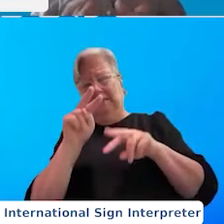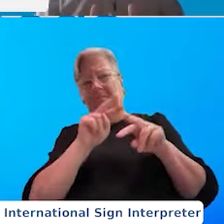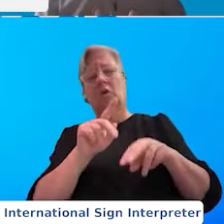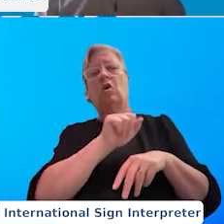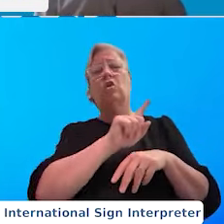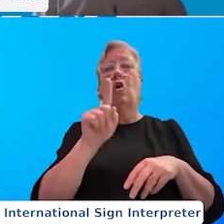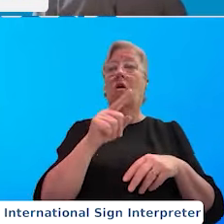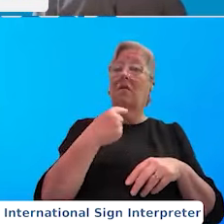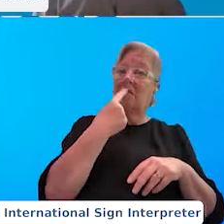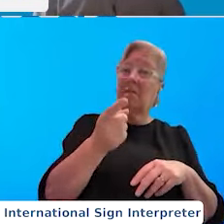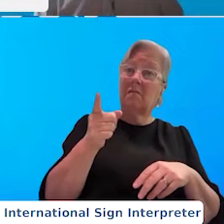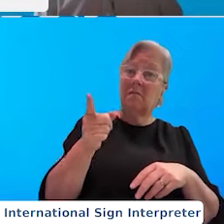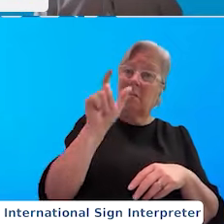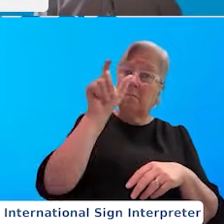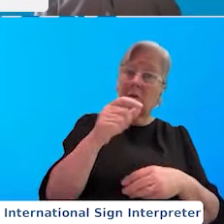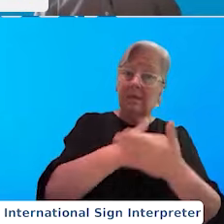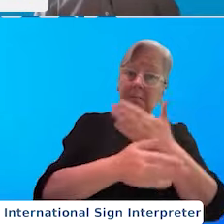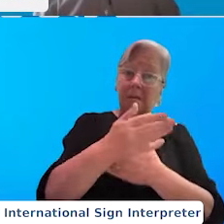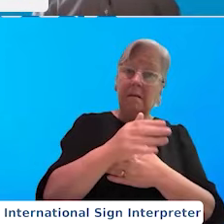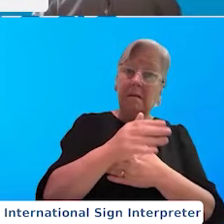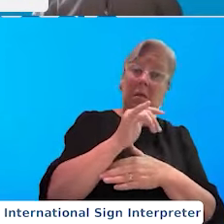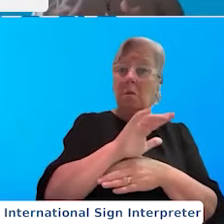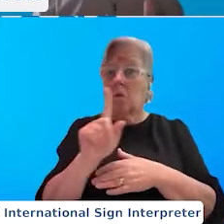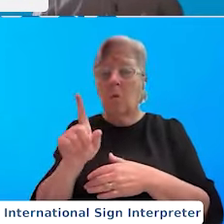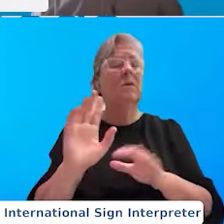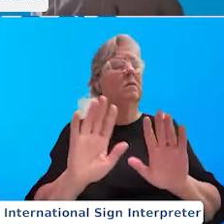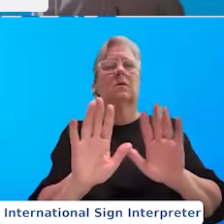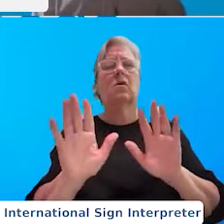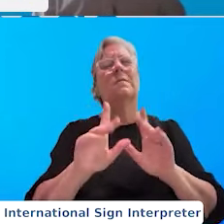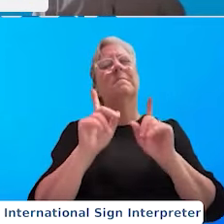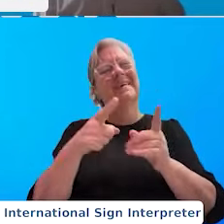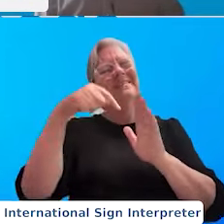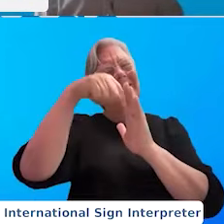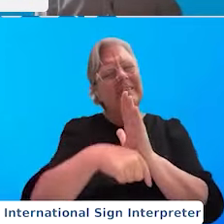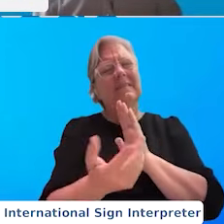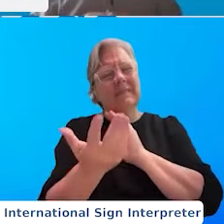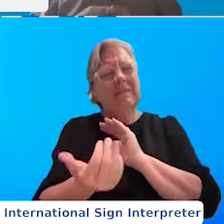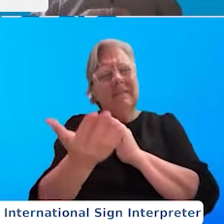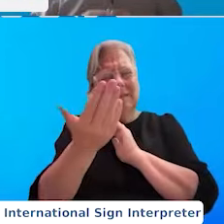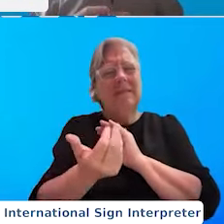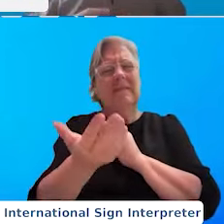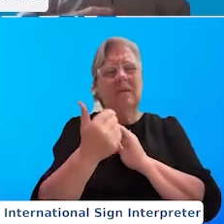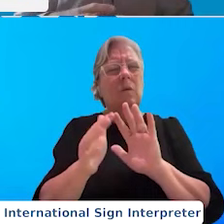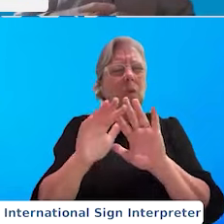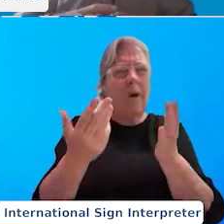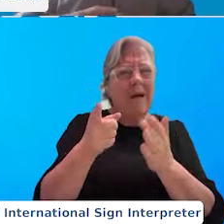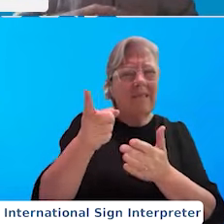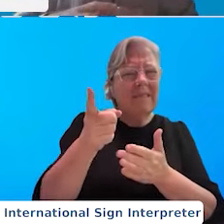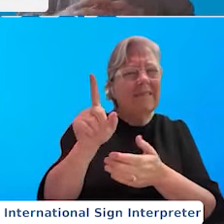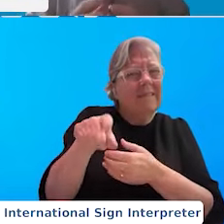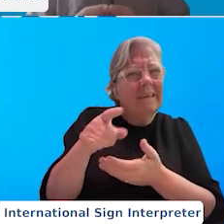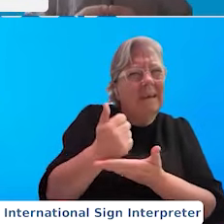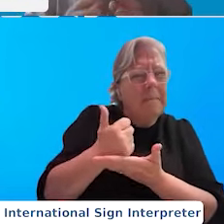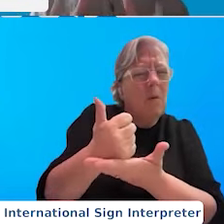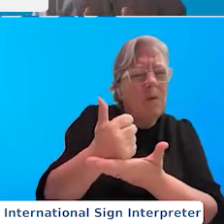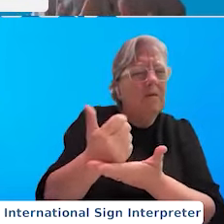that the way we identify persons with disabilities for the purpose of targeting social protection also